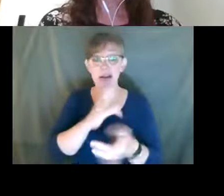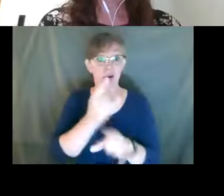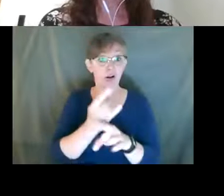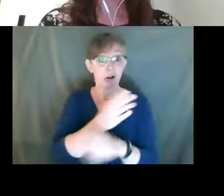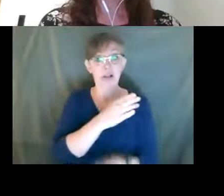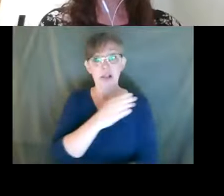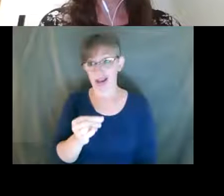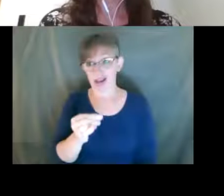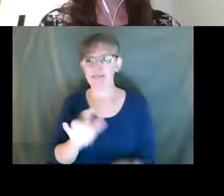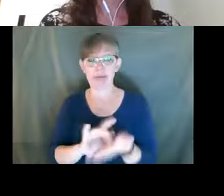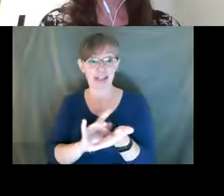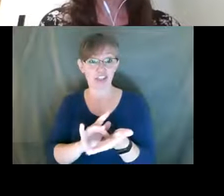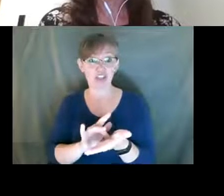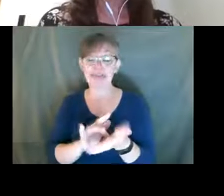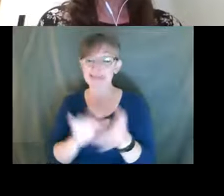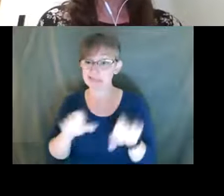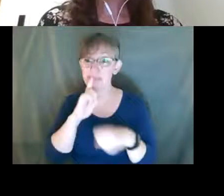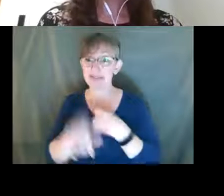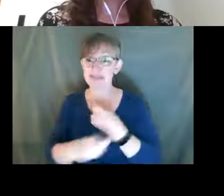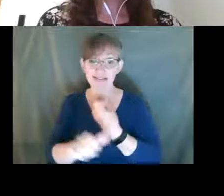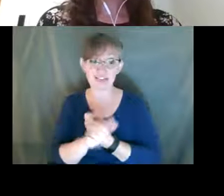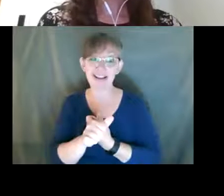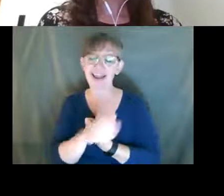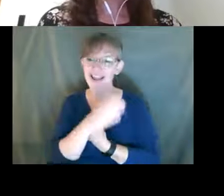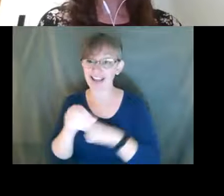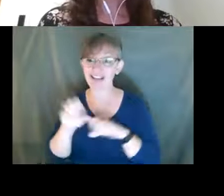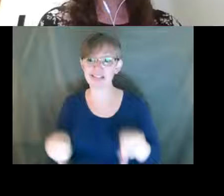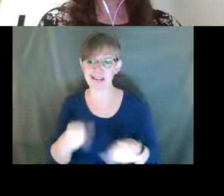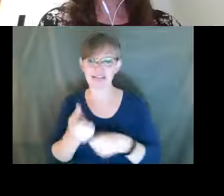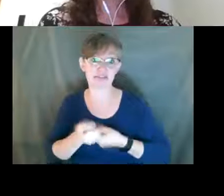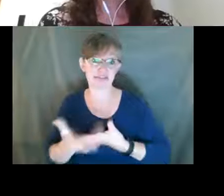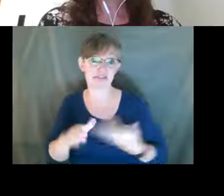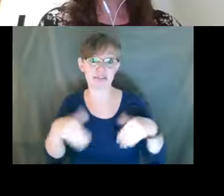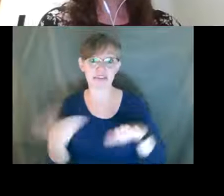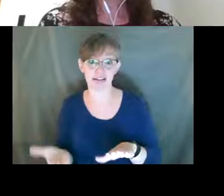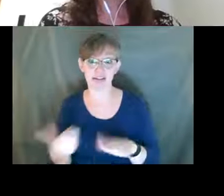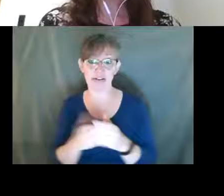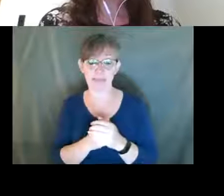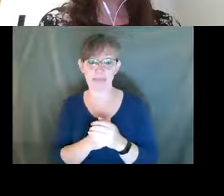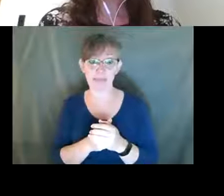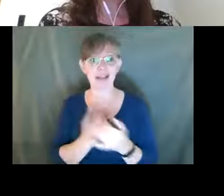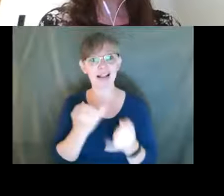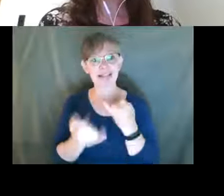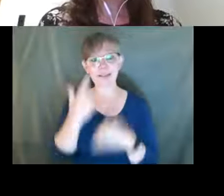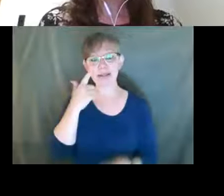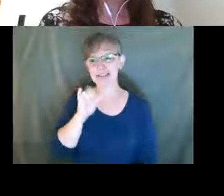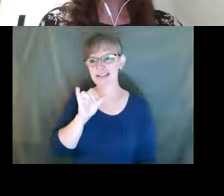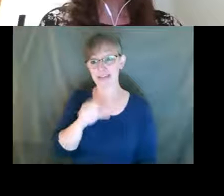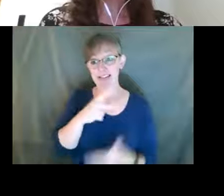and potentially deadly. And lastly, because this population is